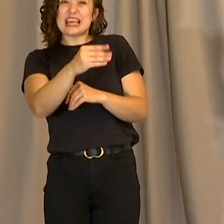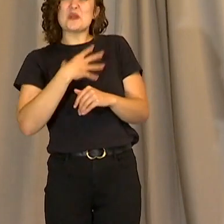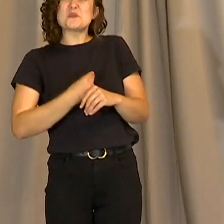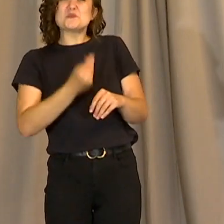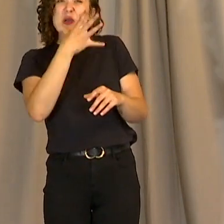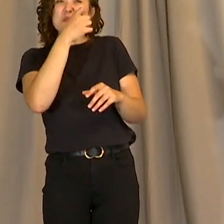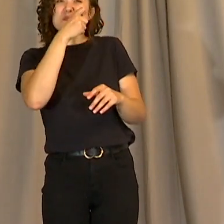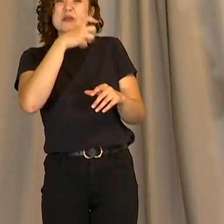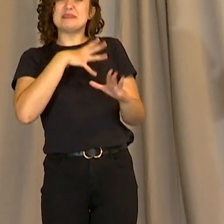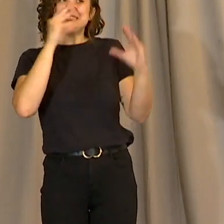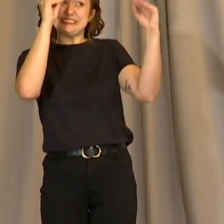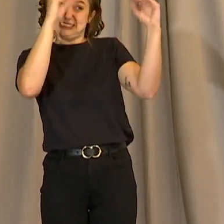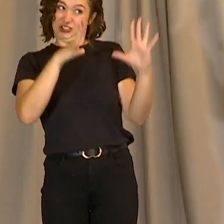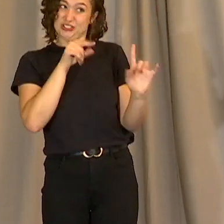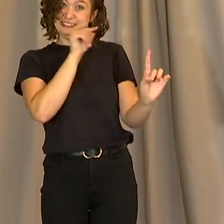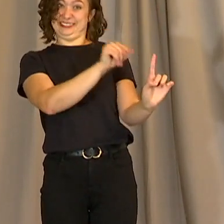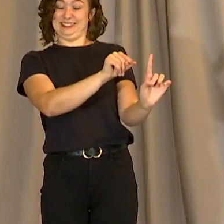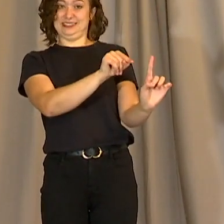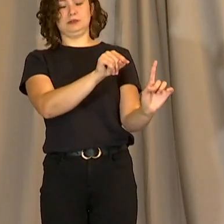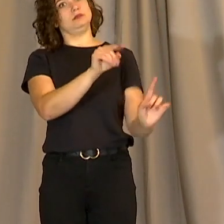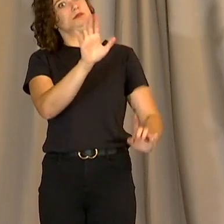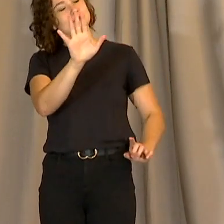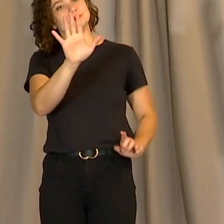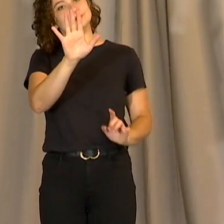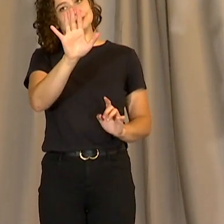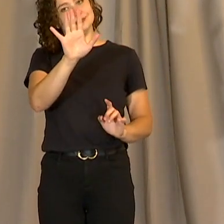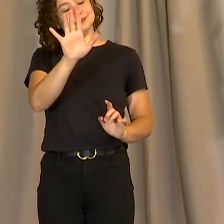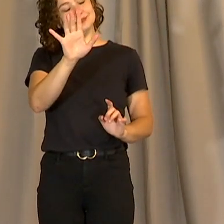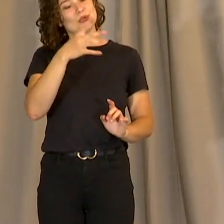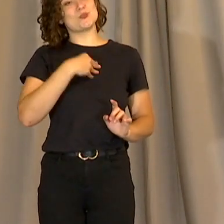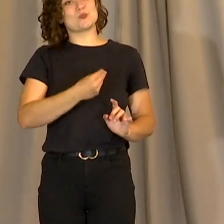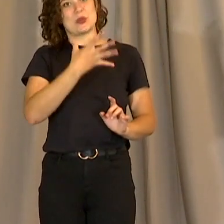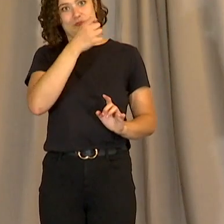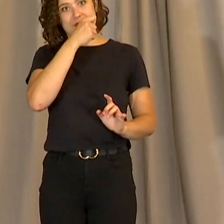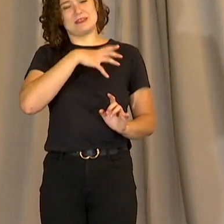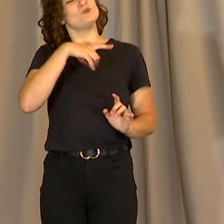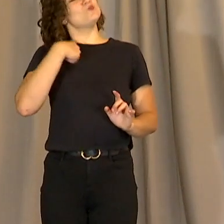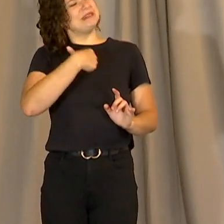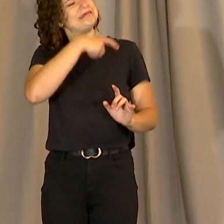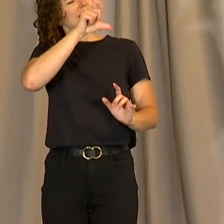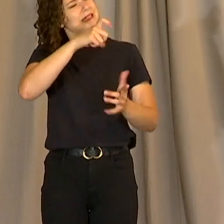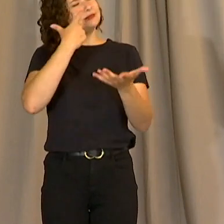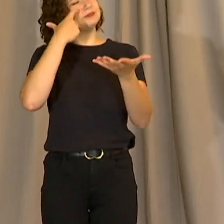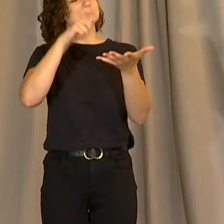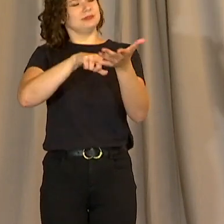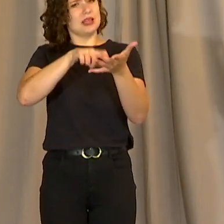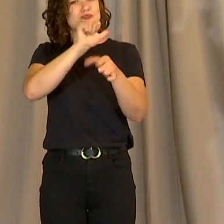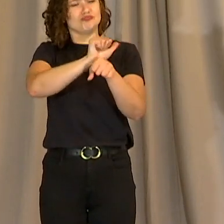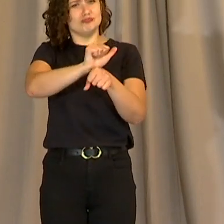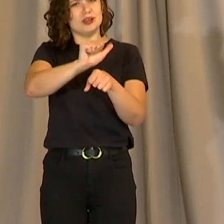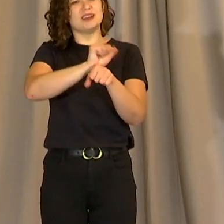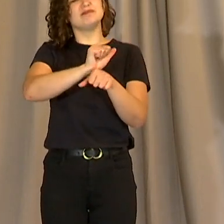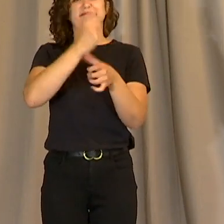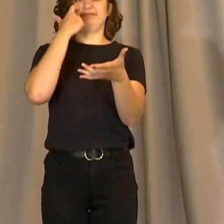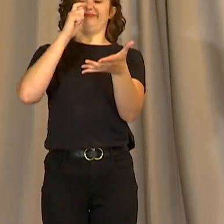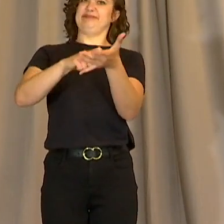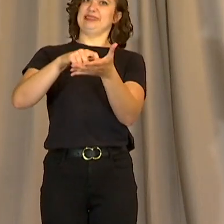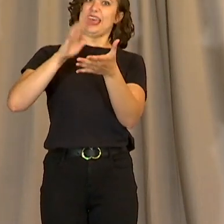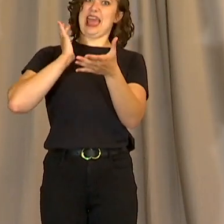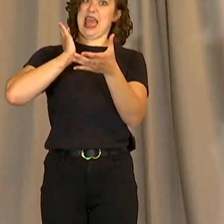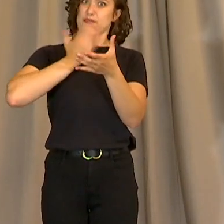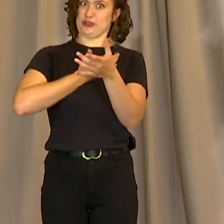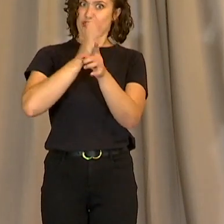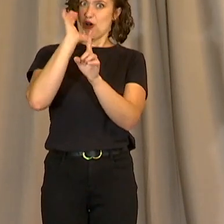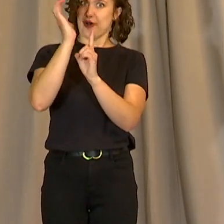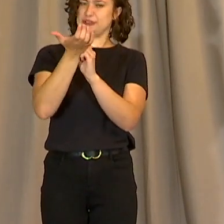we white women educators need to do that work. We need to acknowledge it. We need to realize that our culture,